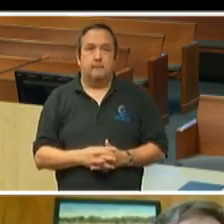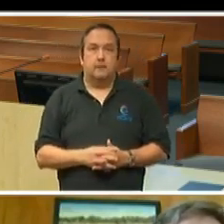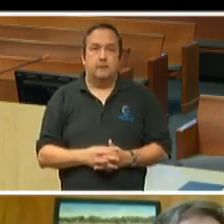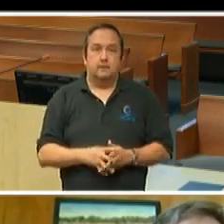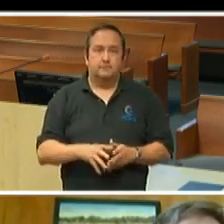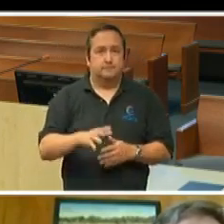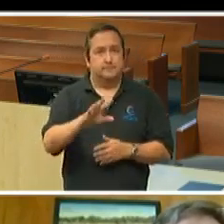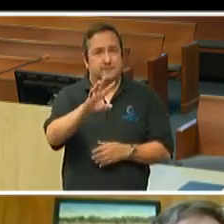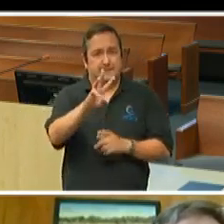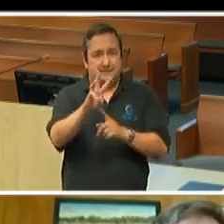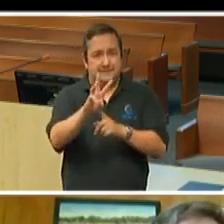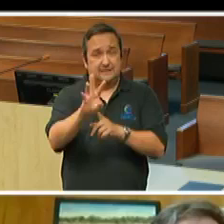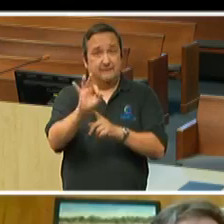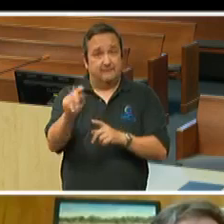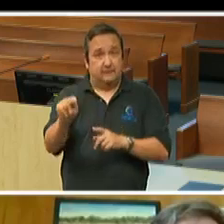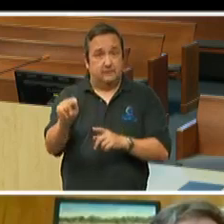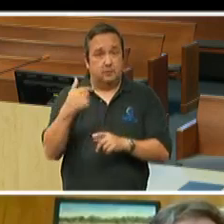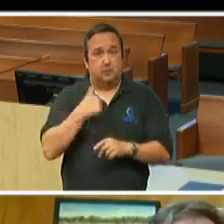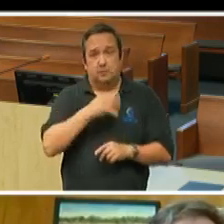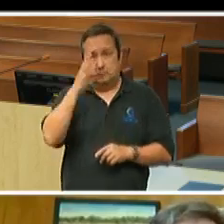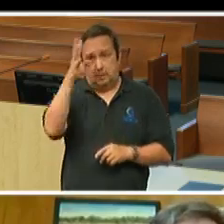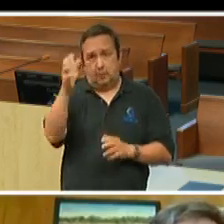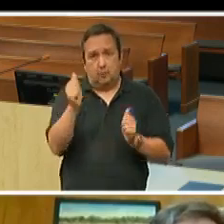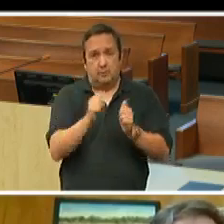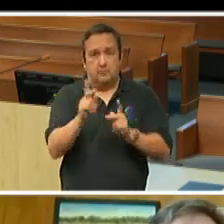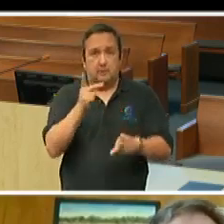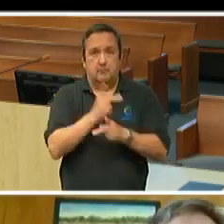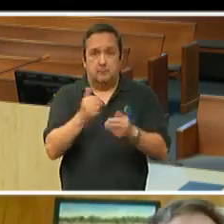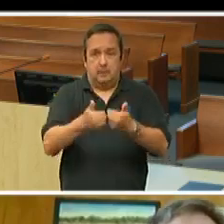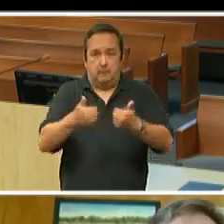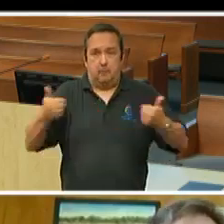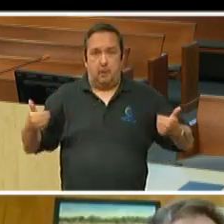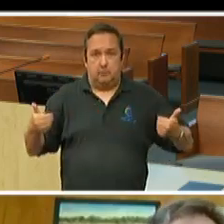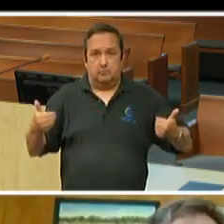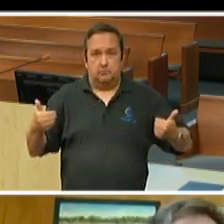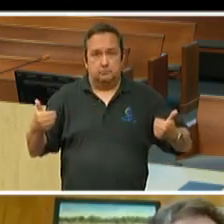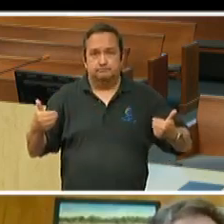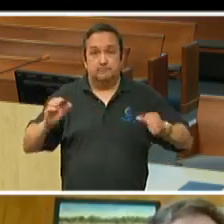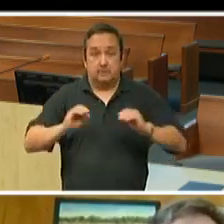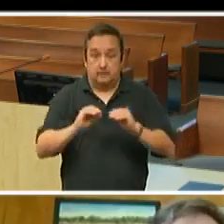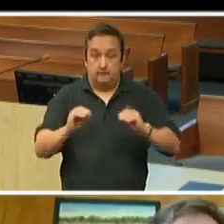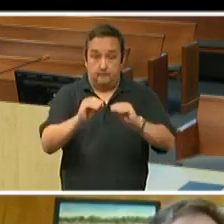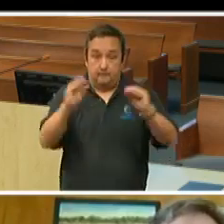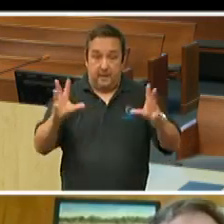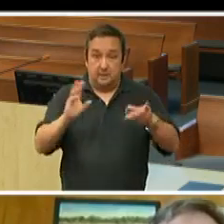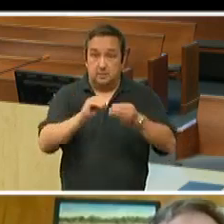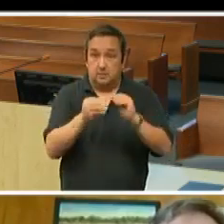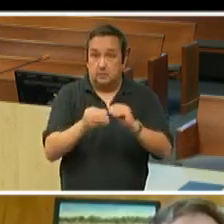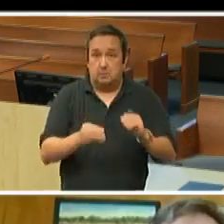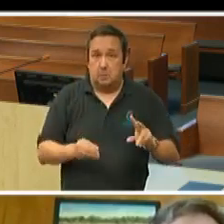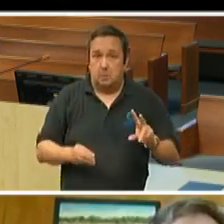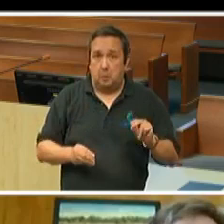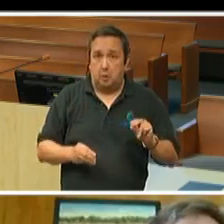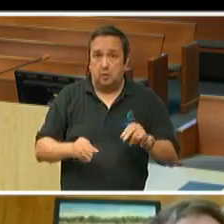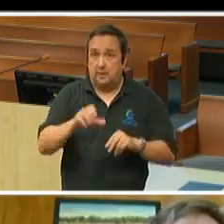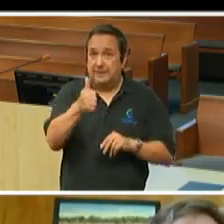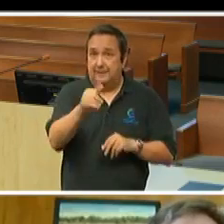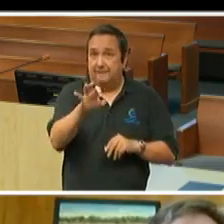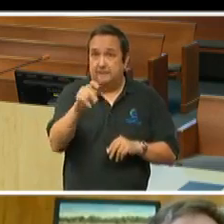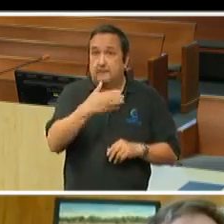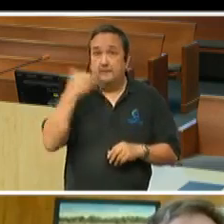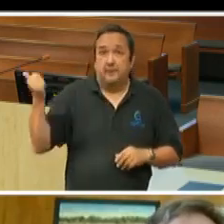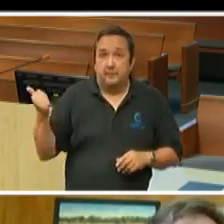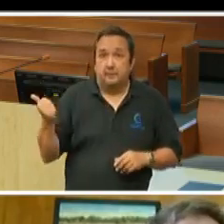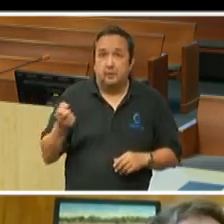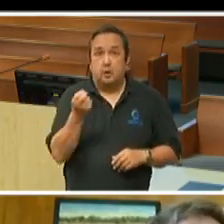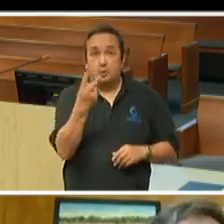6 feet is kind of a number we've come up with to keep people apart. It's not a magic number. 10 feet's better.